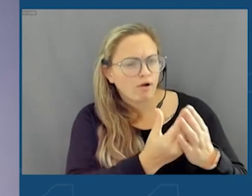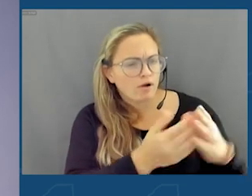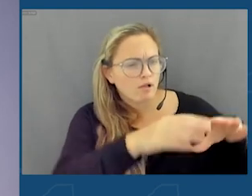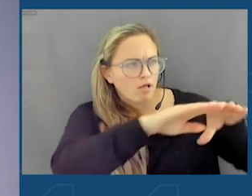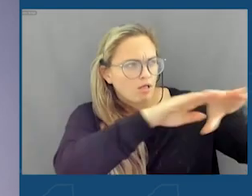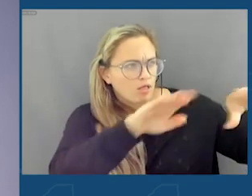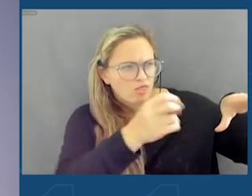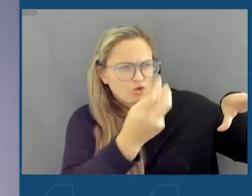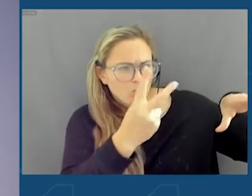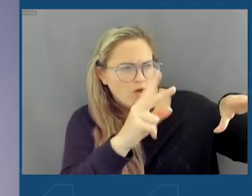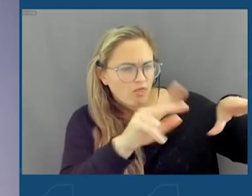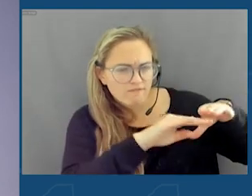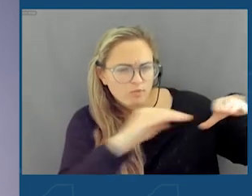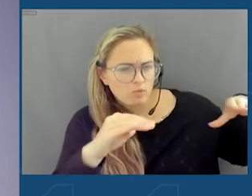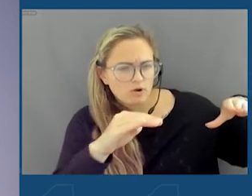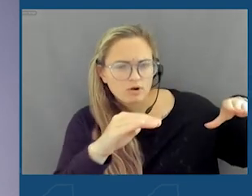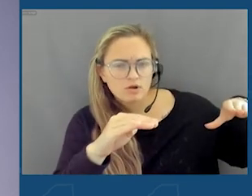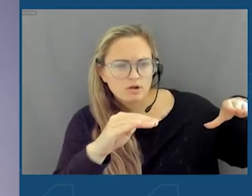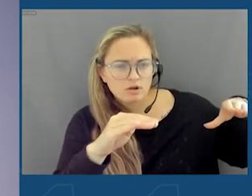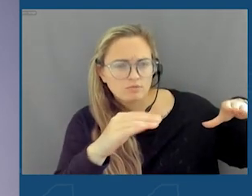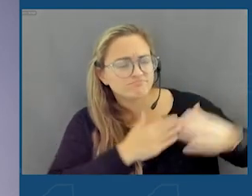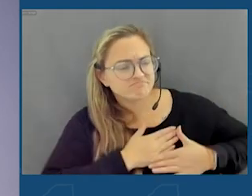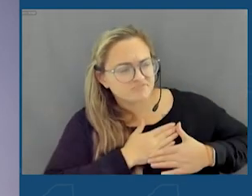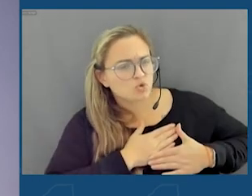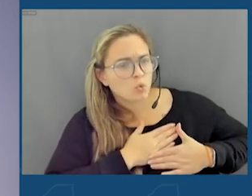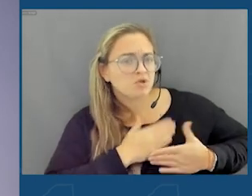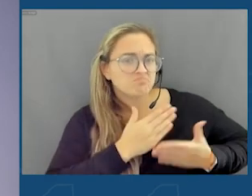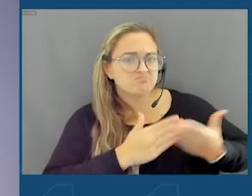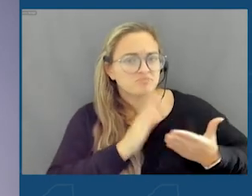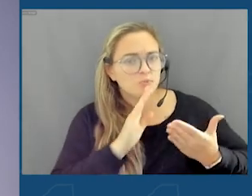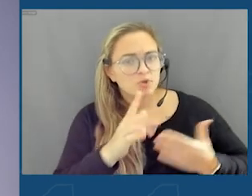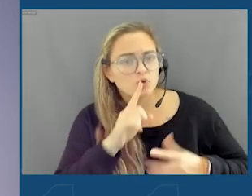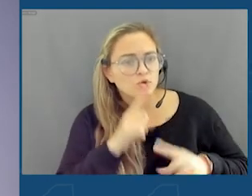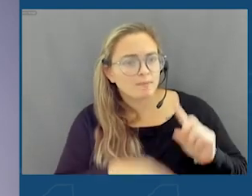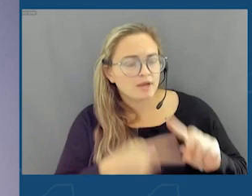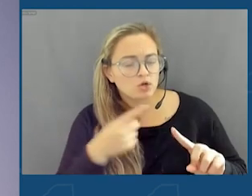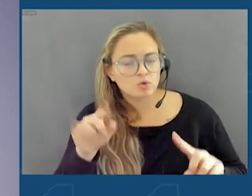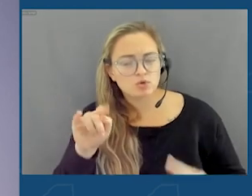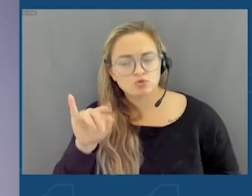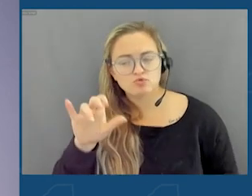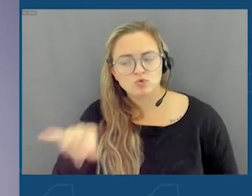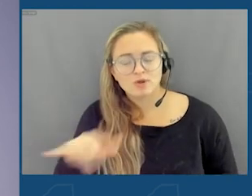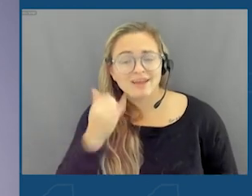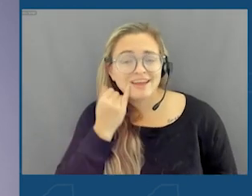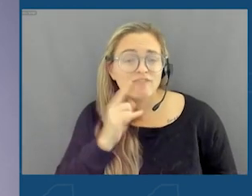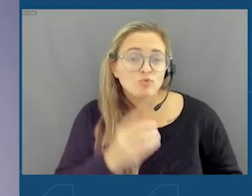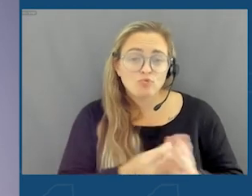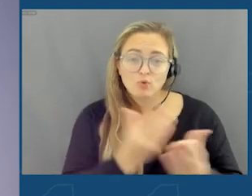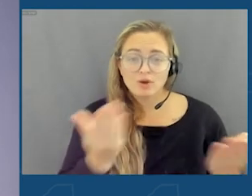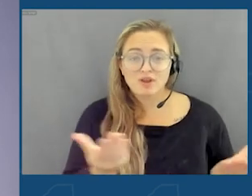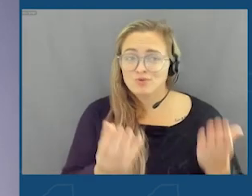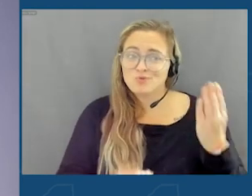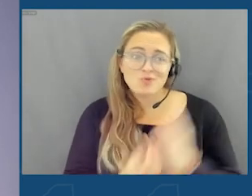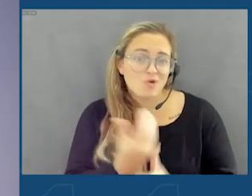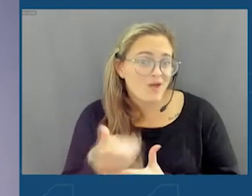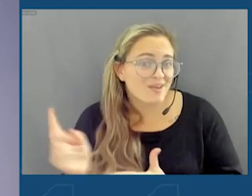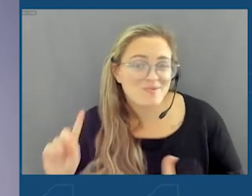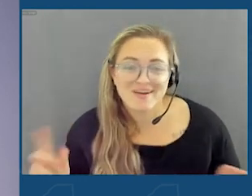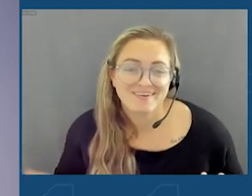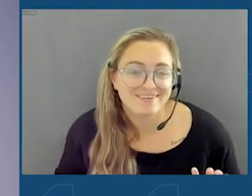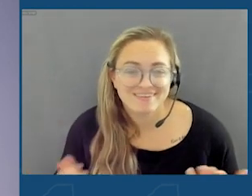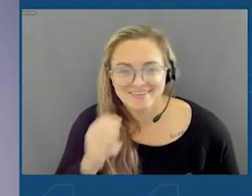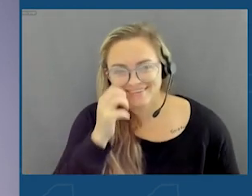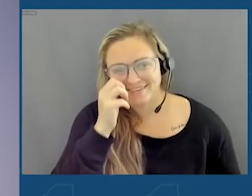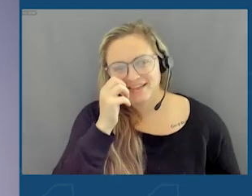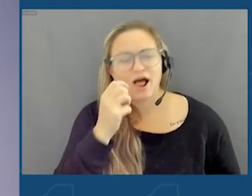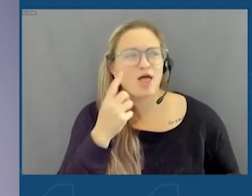12th floor, and we enjoyed some of their tomatoes. And Trudy had the line, if you can grow it here, you can grow it anywhere. And I thought